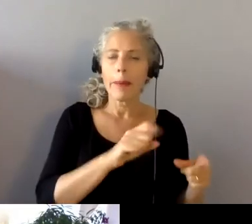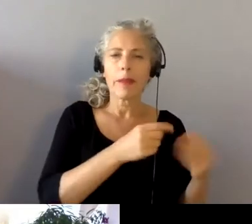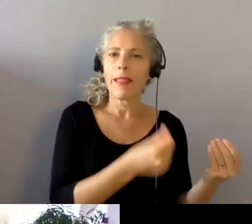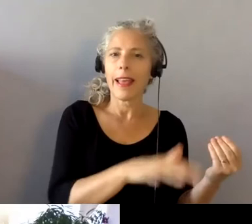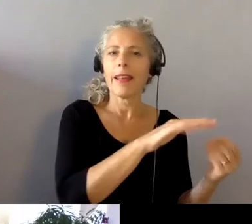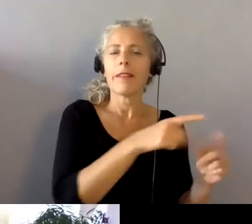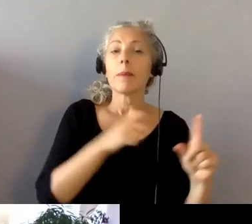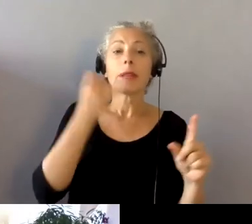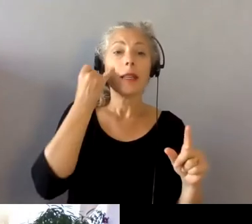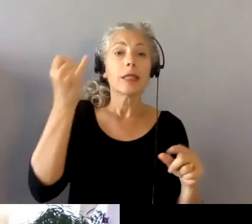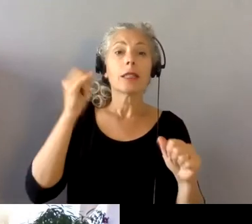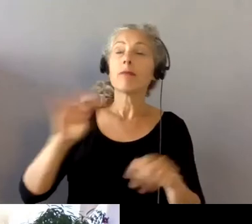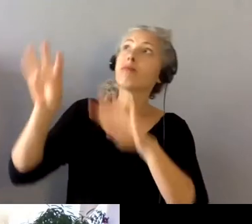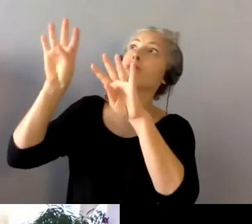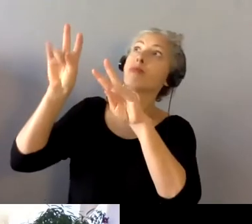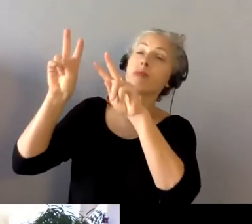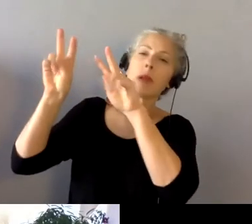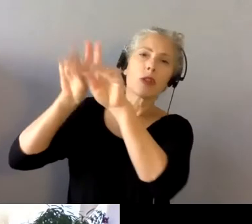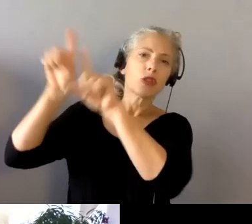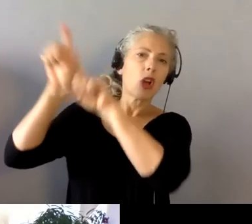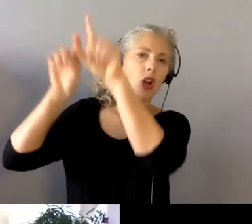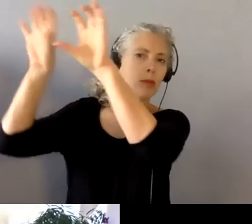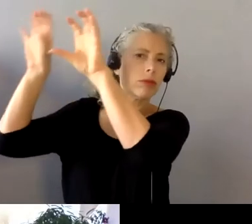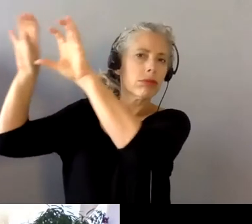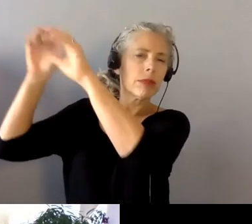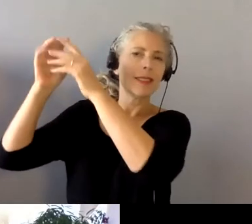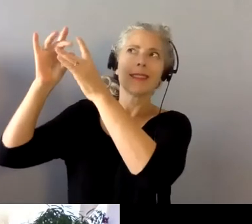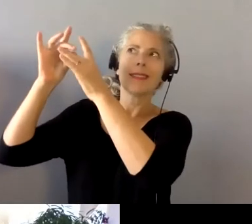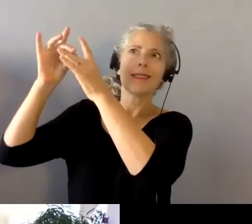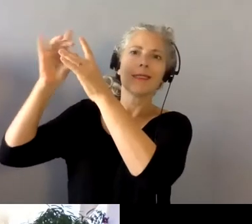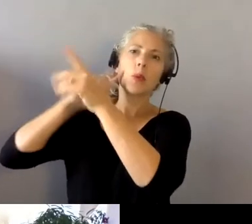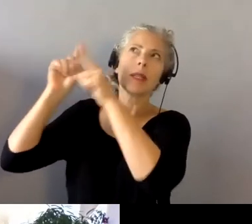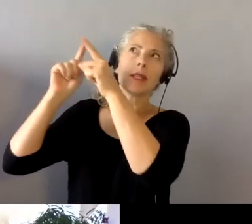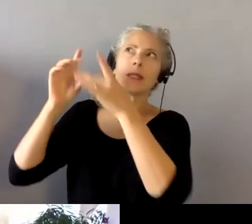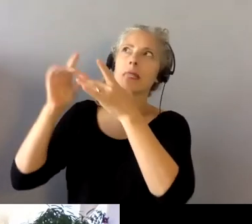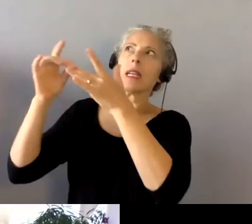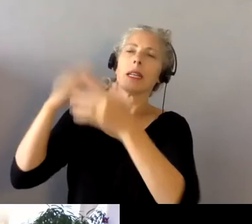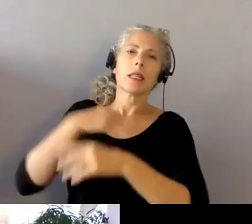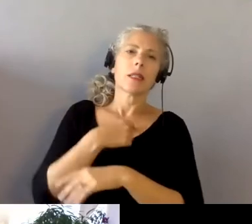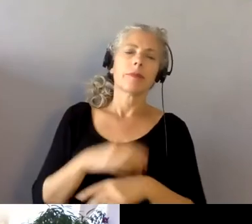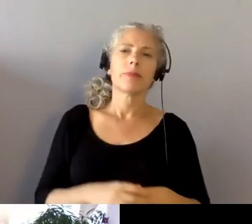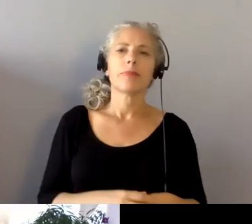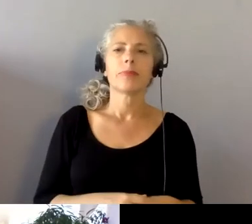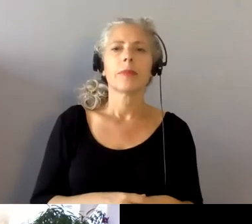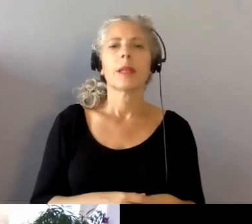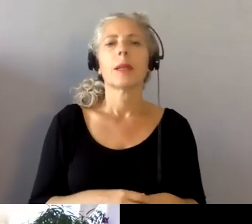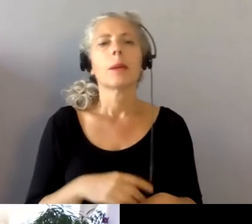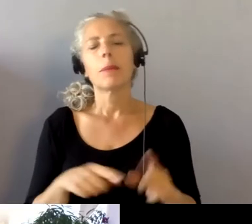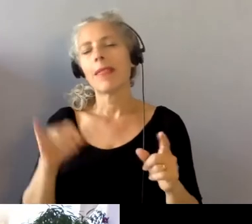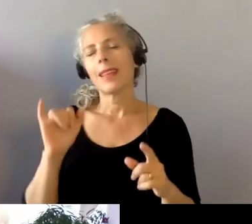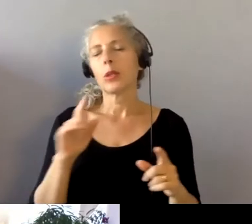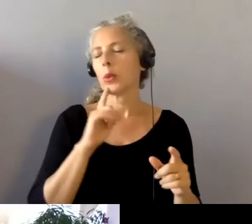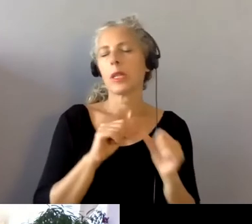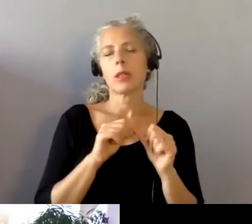idea of this, of the celestial as somewhat of a guiding marker for us. But that's this constantly evolving